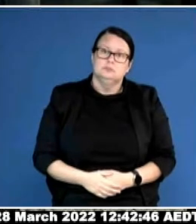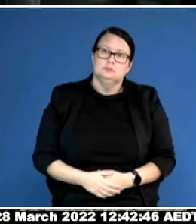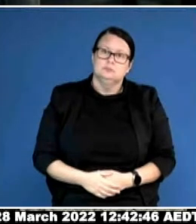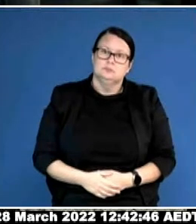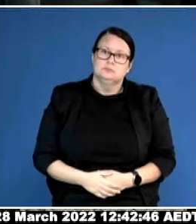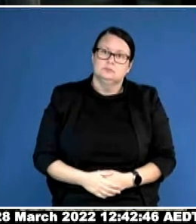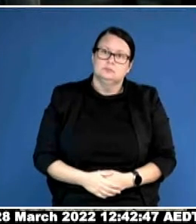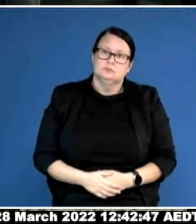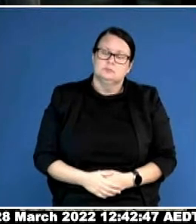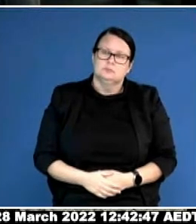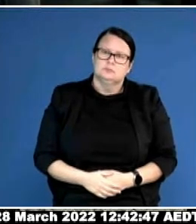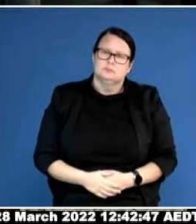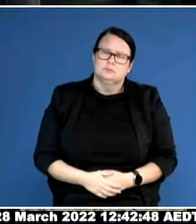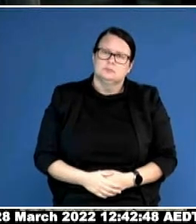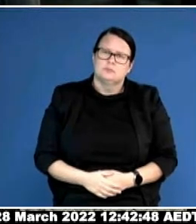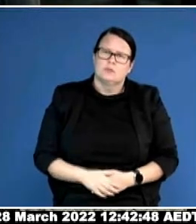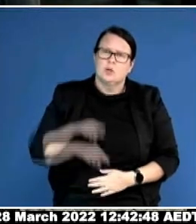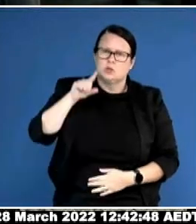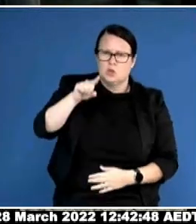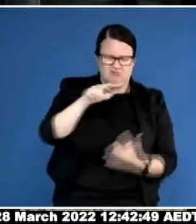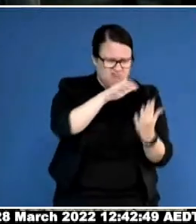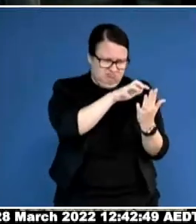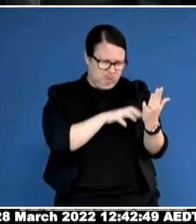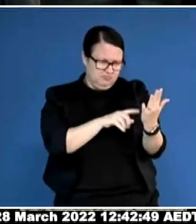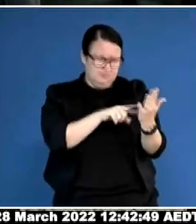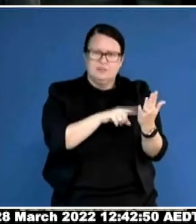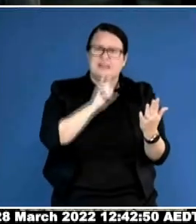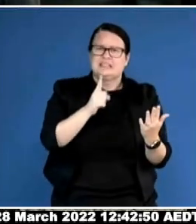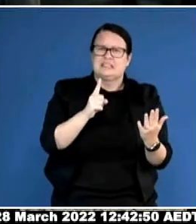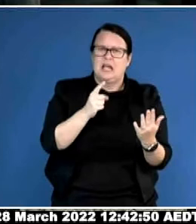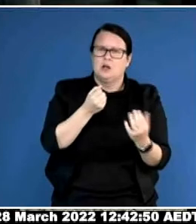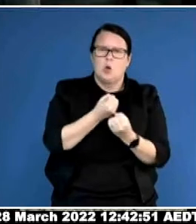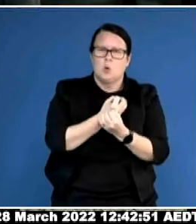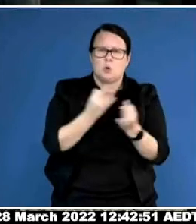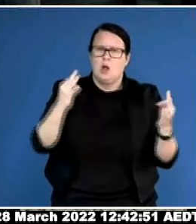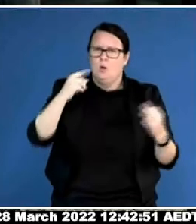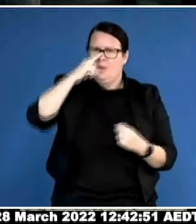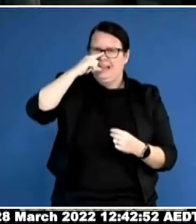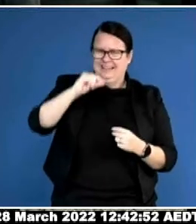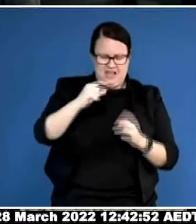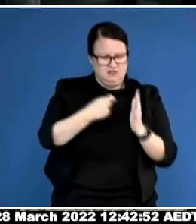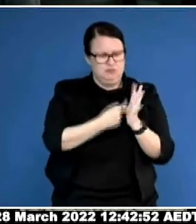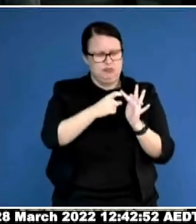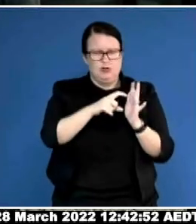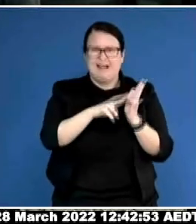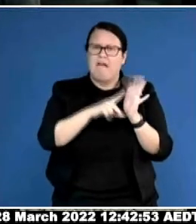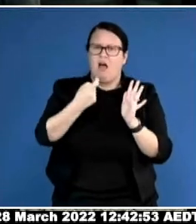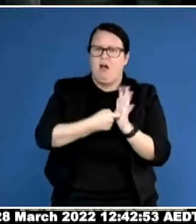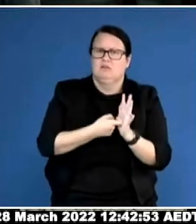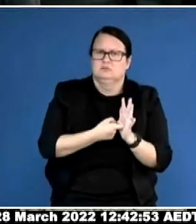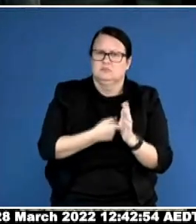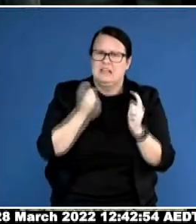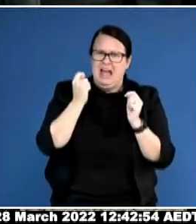That experience you've described in your statement of saying no one can recover in a system that uses the tactics of